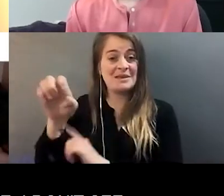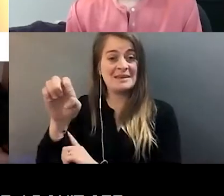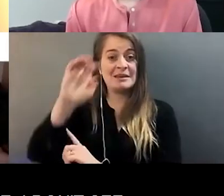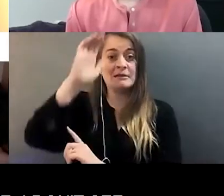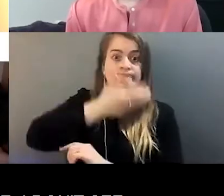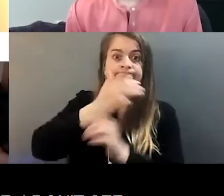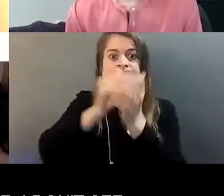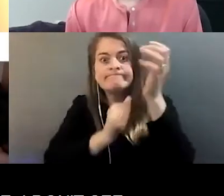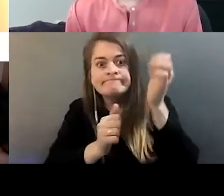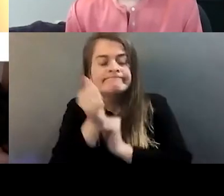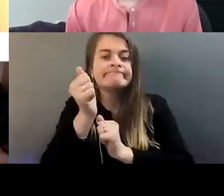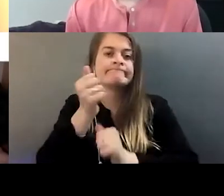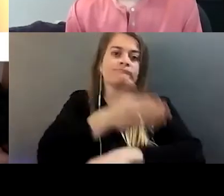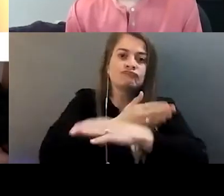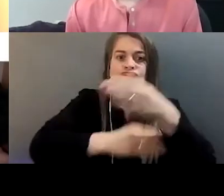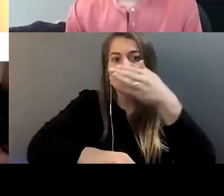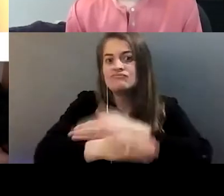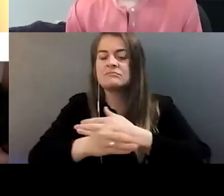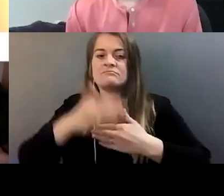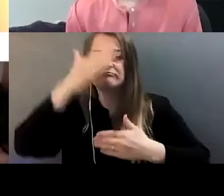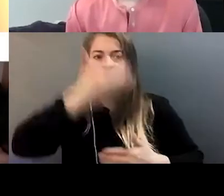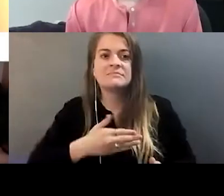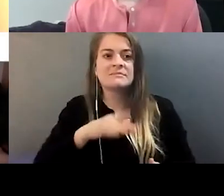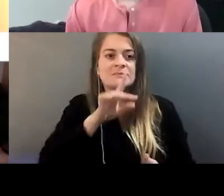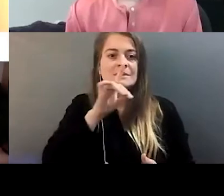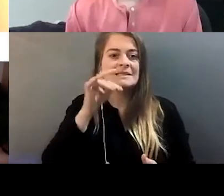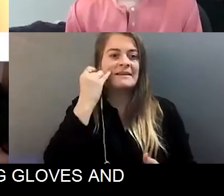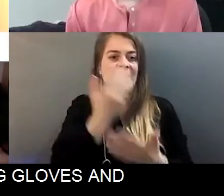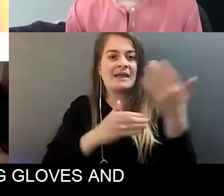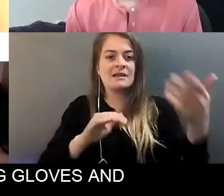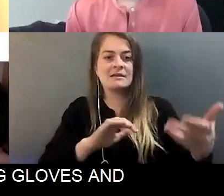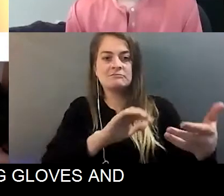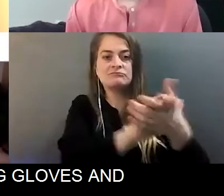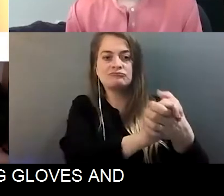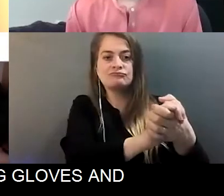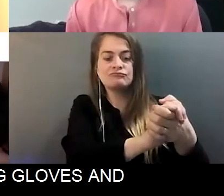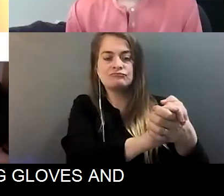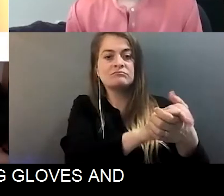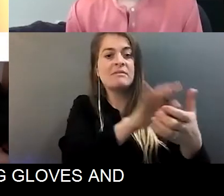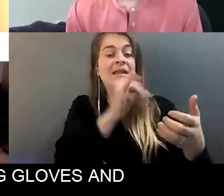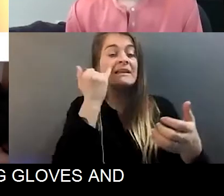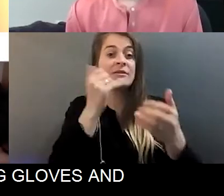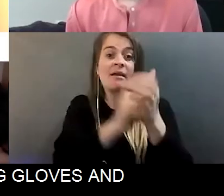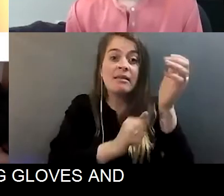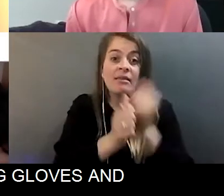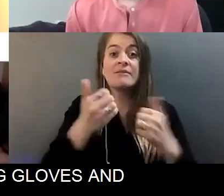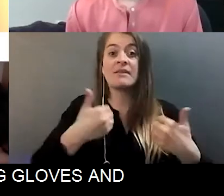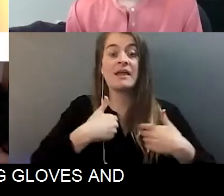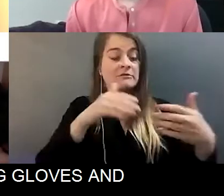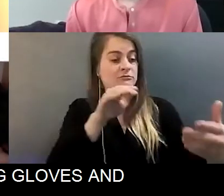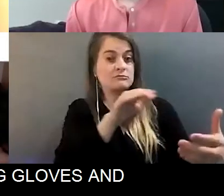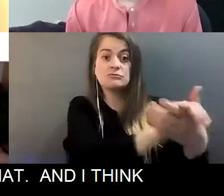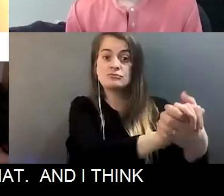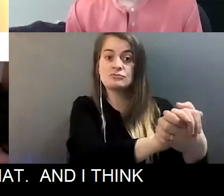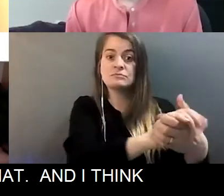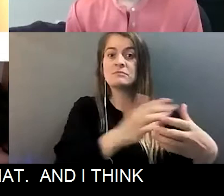don't see the harm of holding somebody's hand. If you're wearing gloves and you have the right equipment, I don't